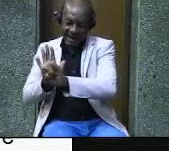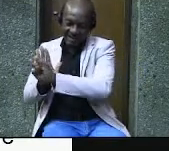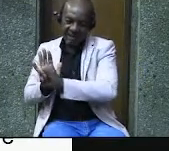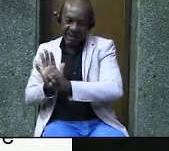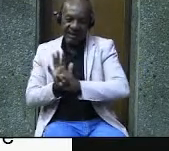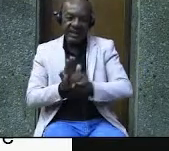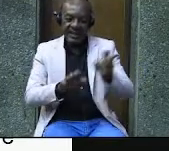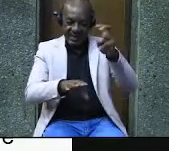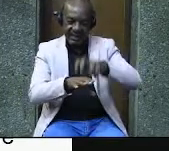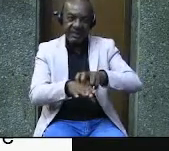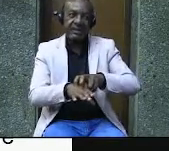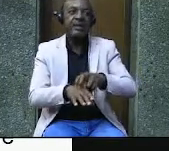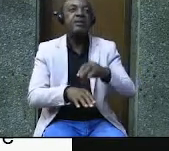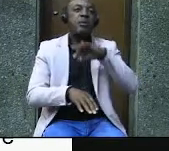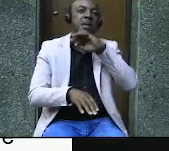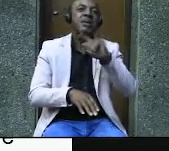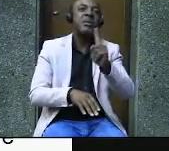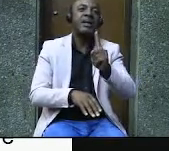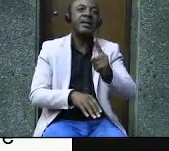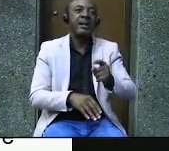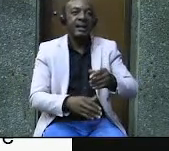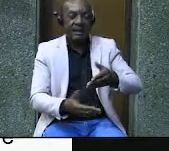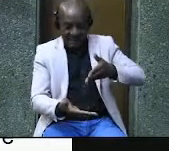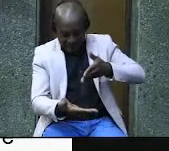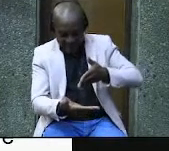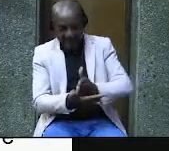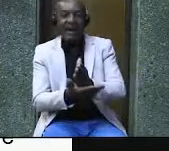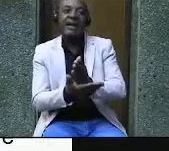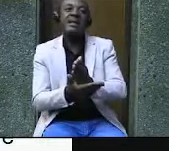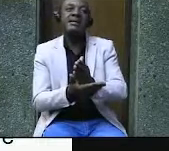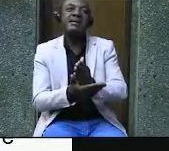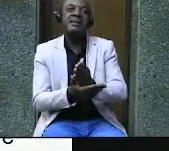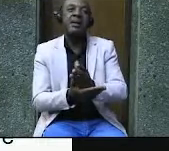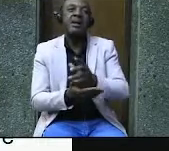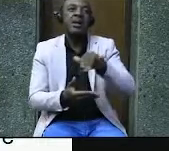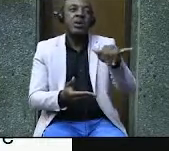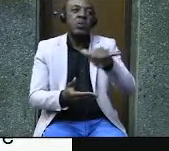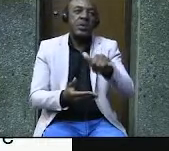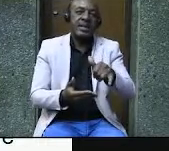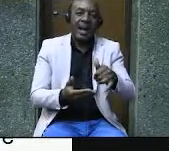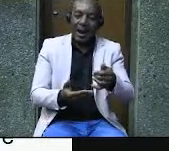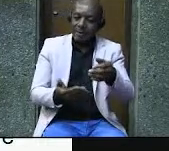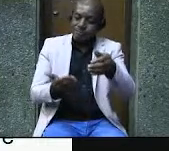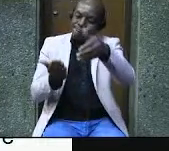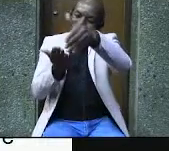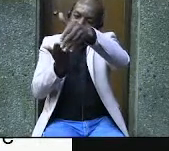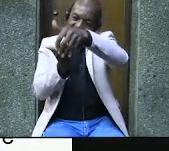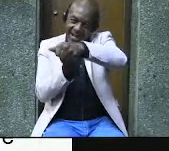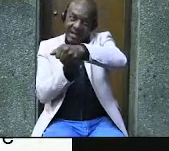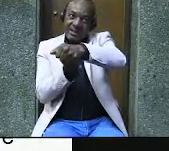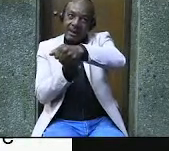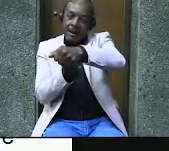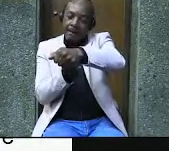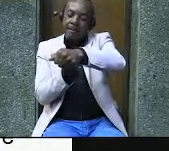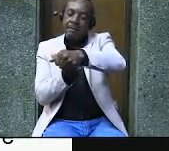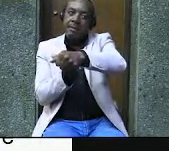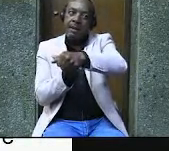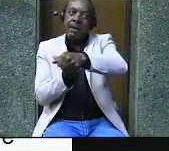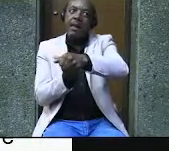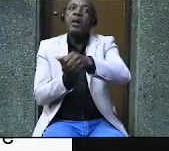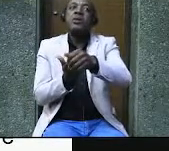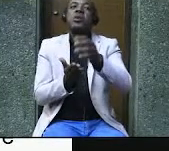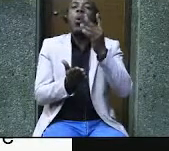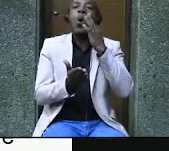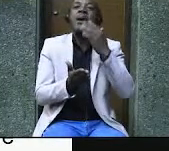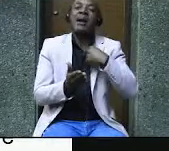words, the rights and vesting that are attached to the identified property must be determined. When we talk about